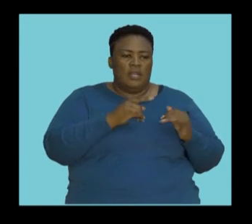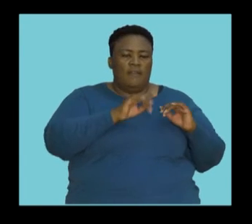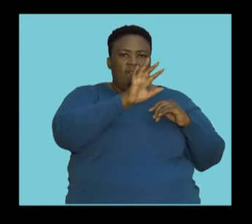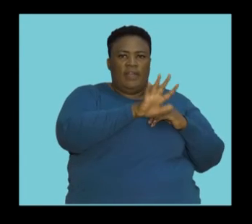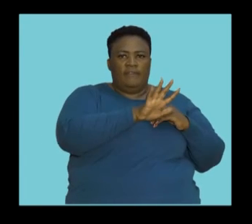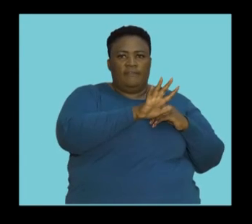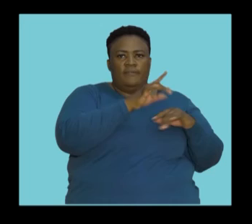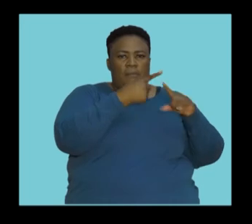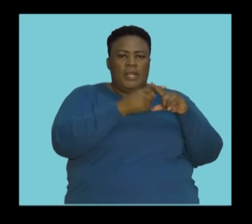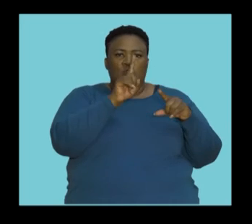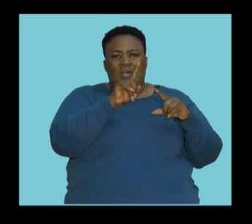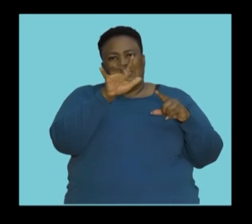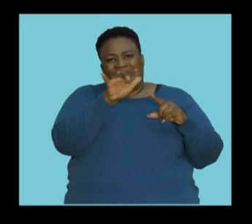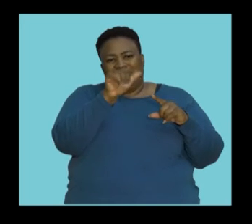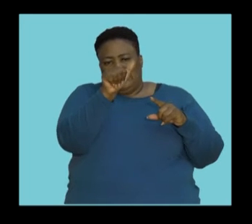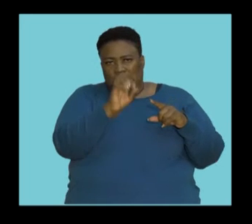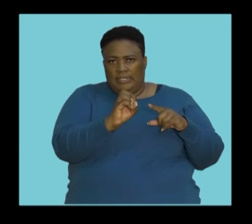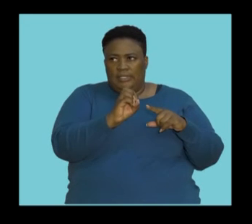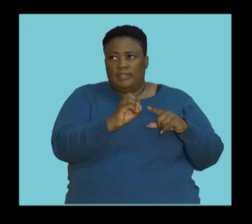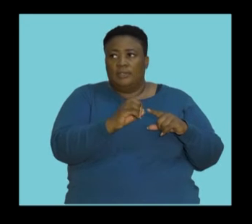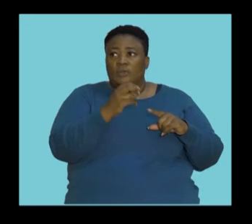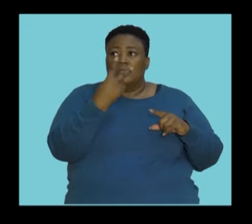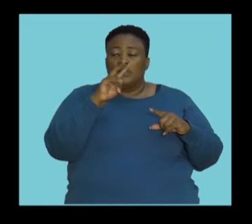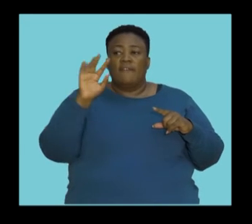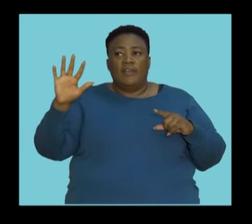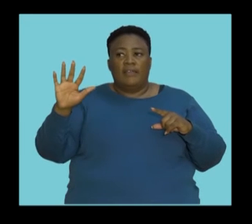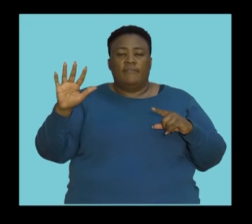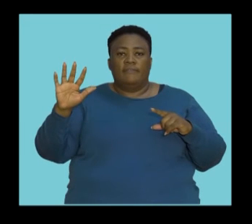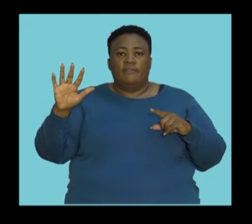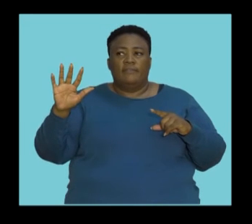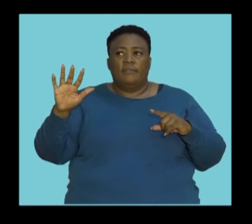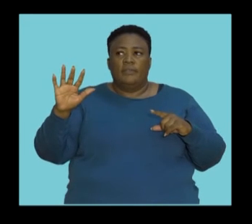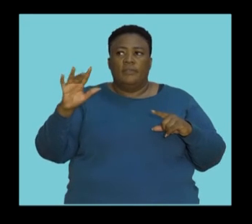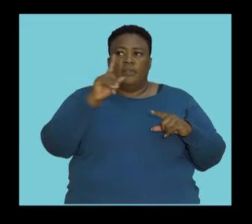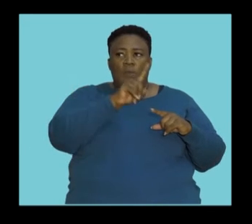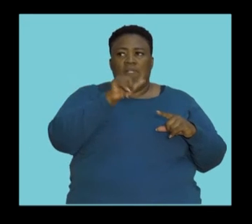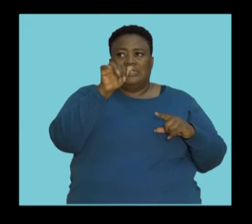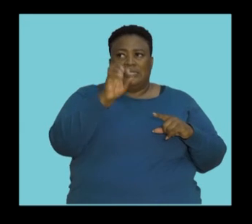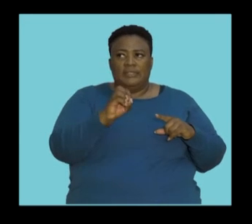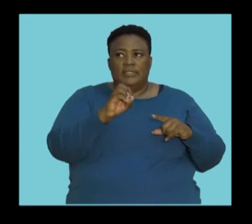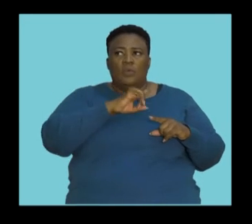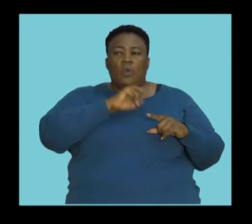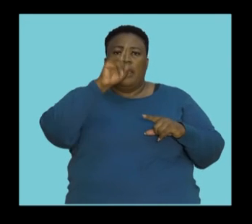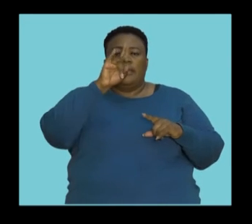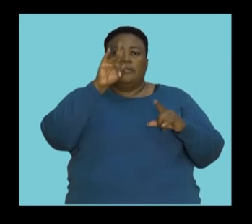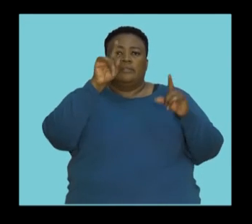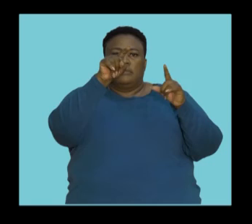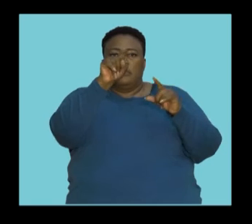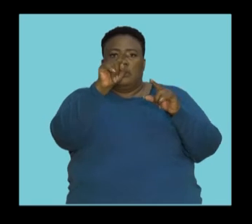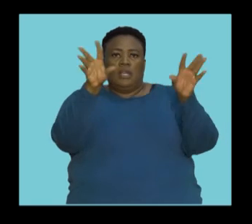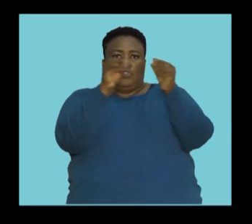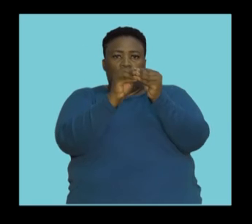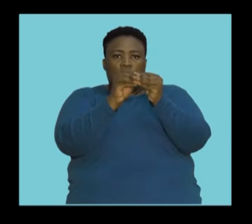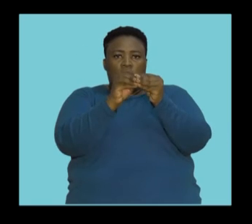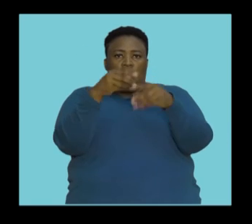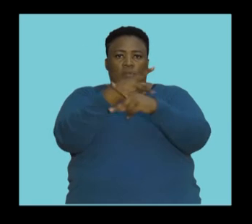there's 5 by 160. So we're looking at the 5 there, and we're looking at the 160 because that's the total